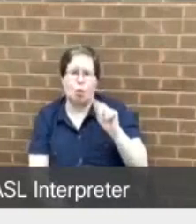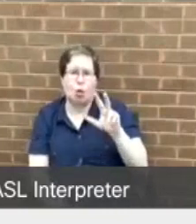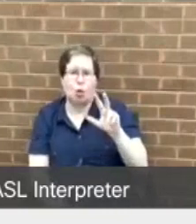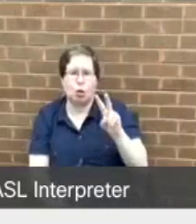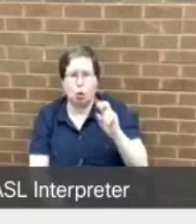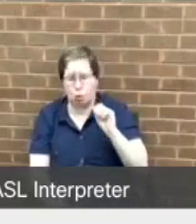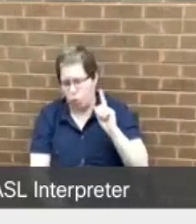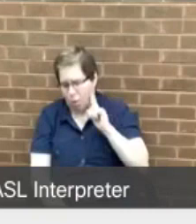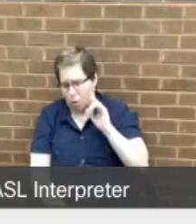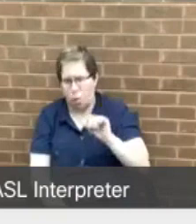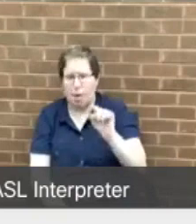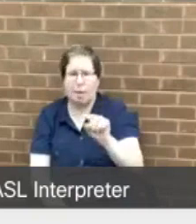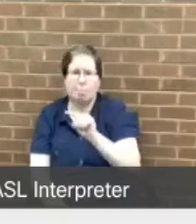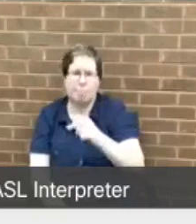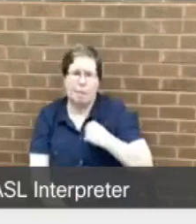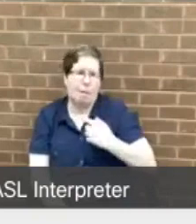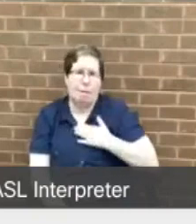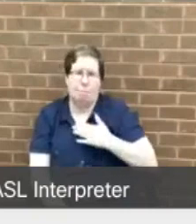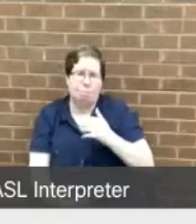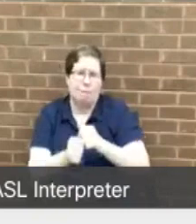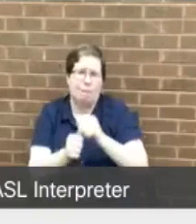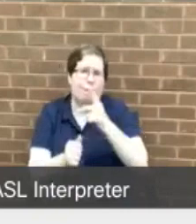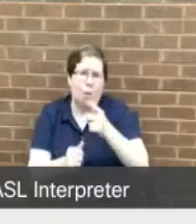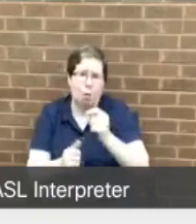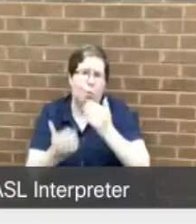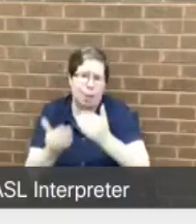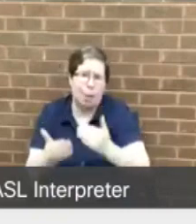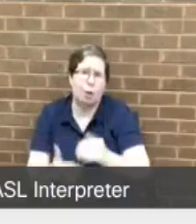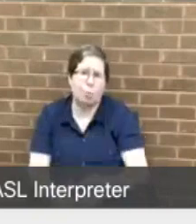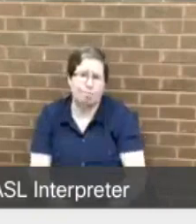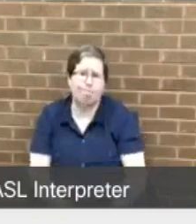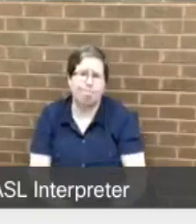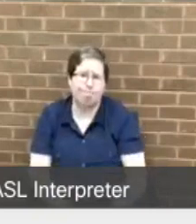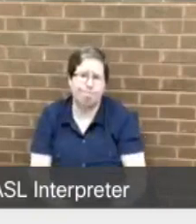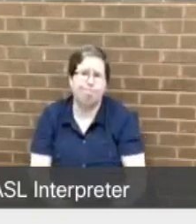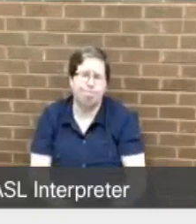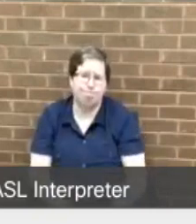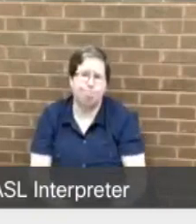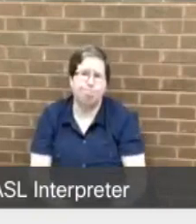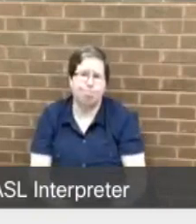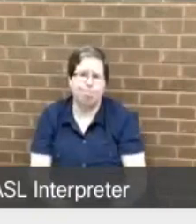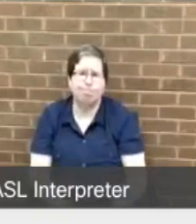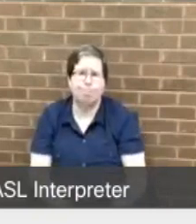So I will absolutely follow up with you. Thank you.